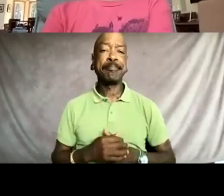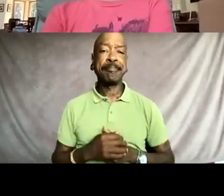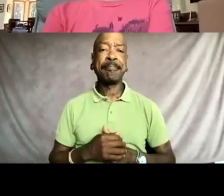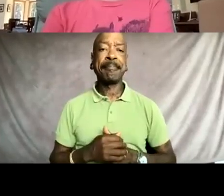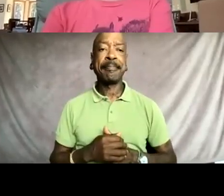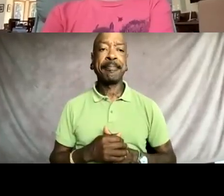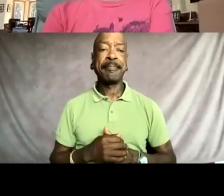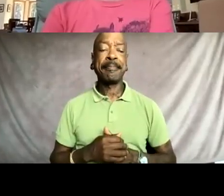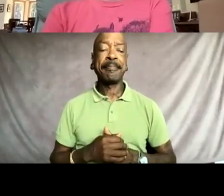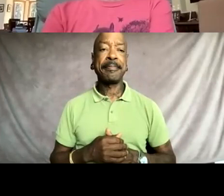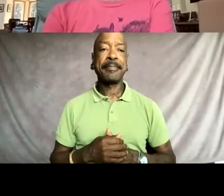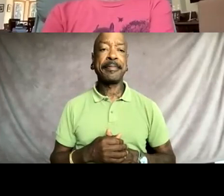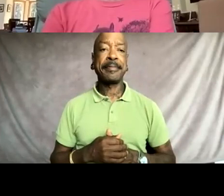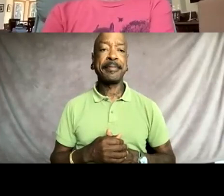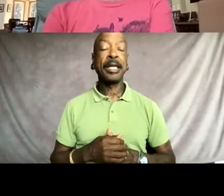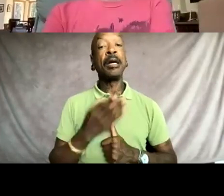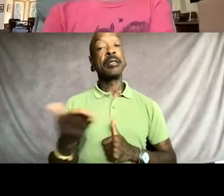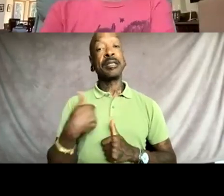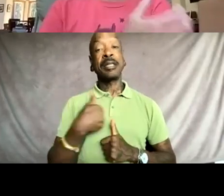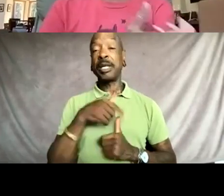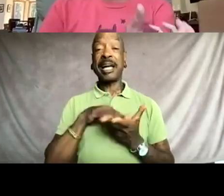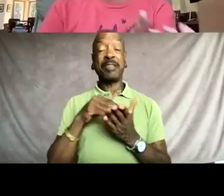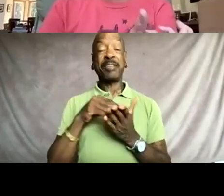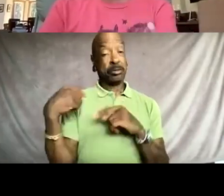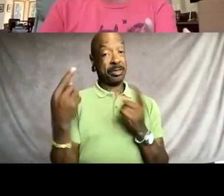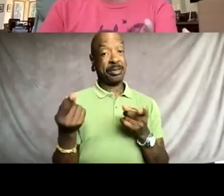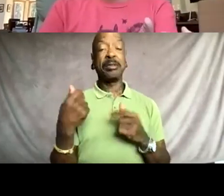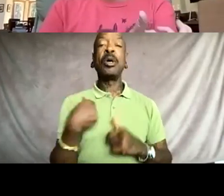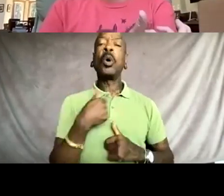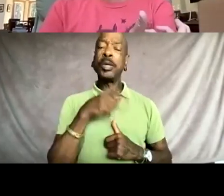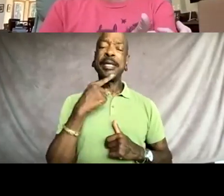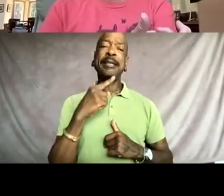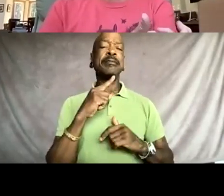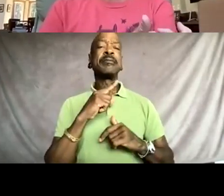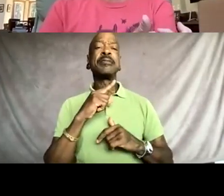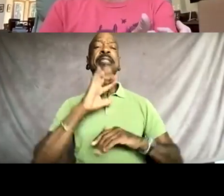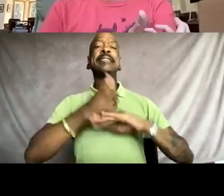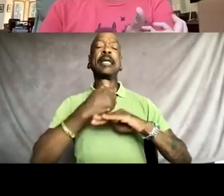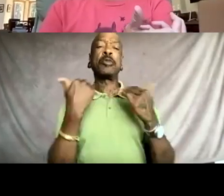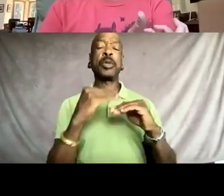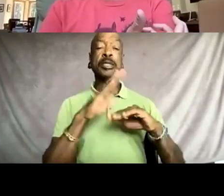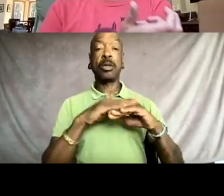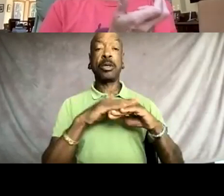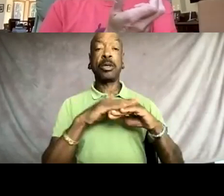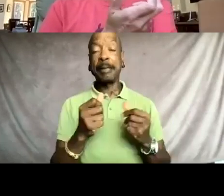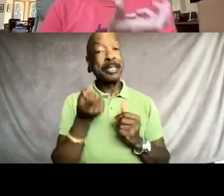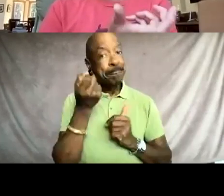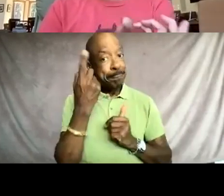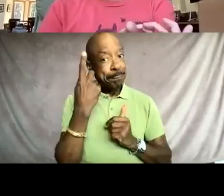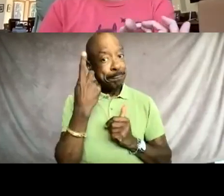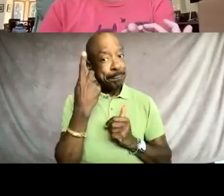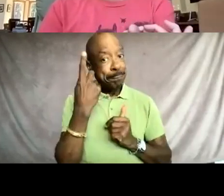the thing that we've learned about this is that we can put restraints on land as long as there's a really